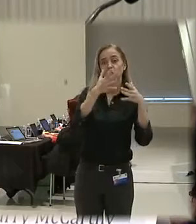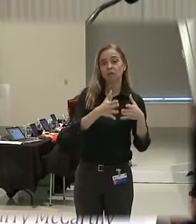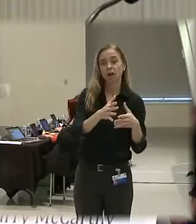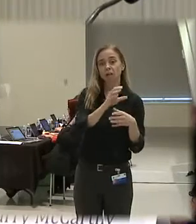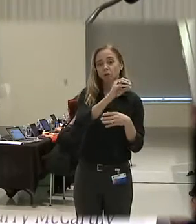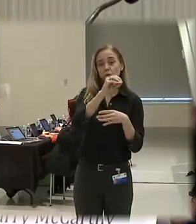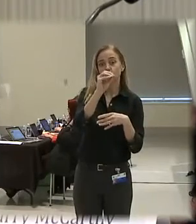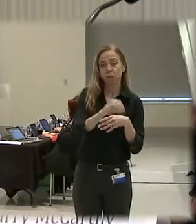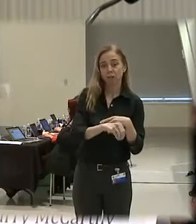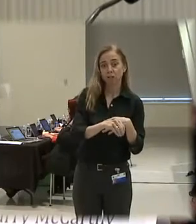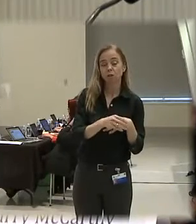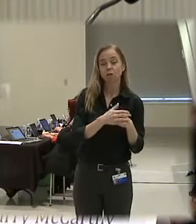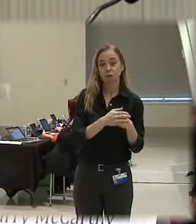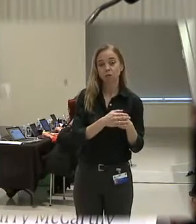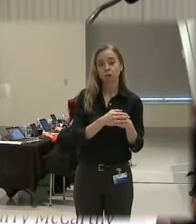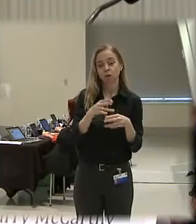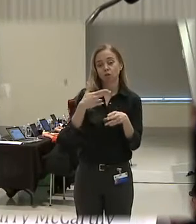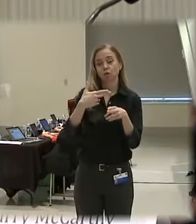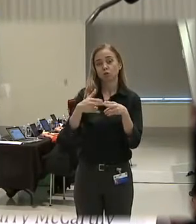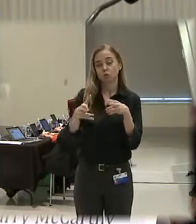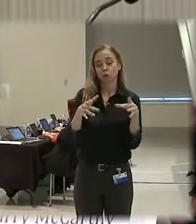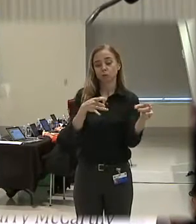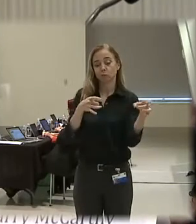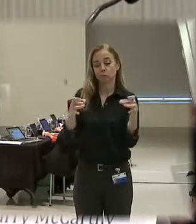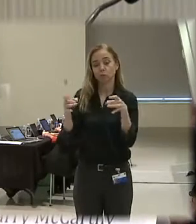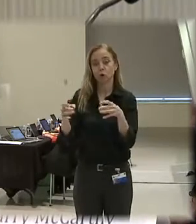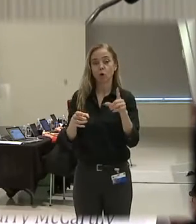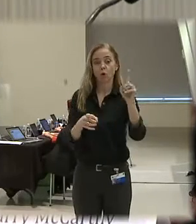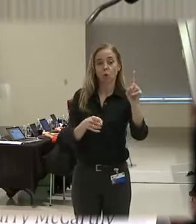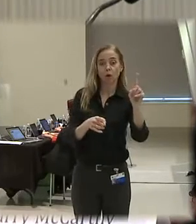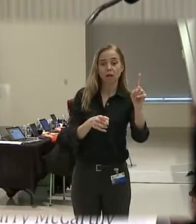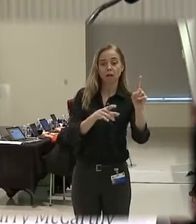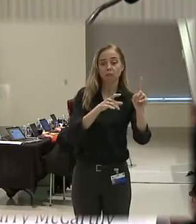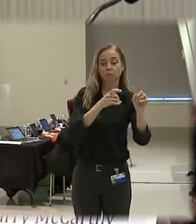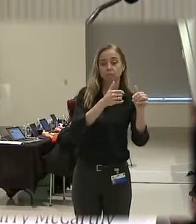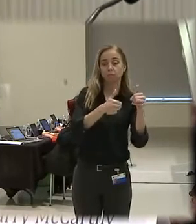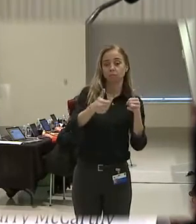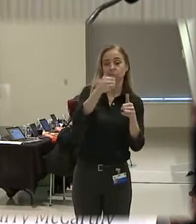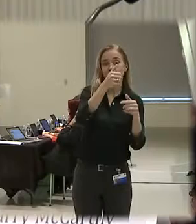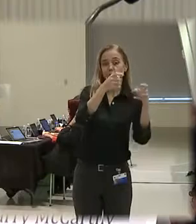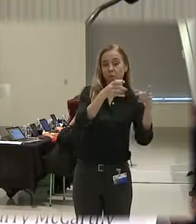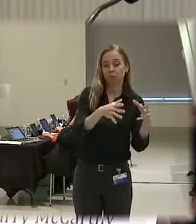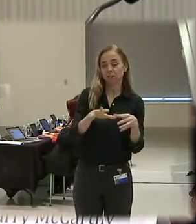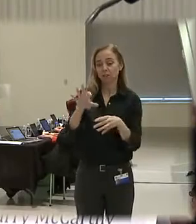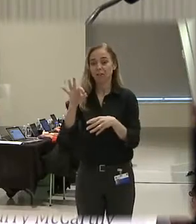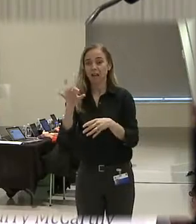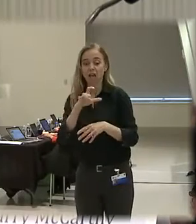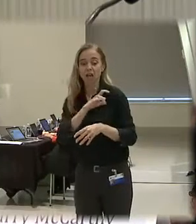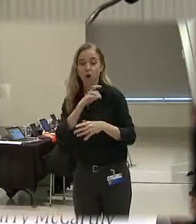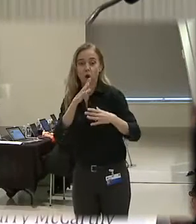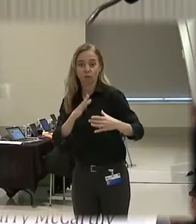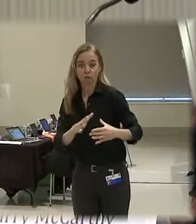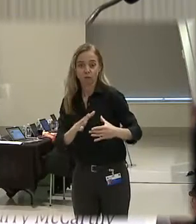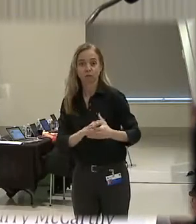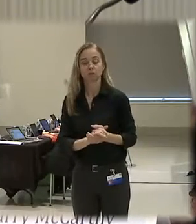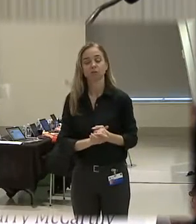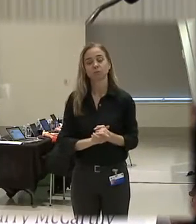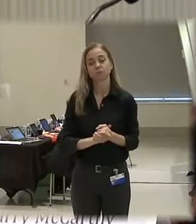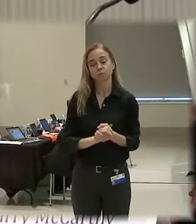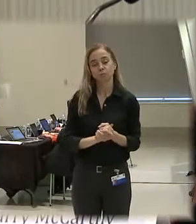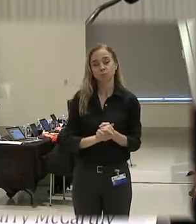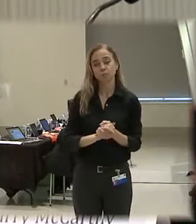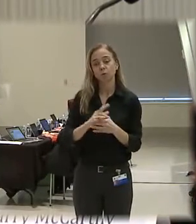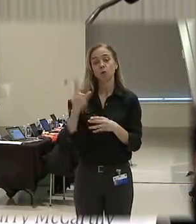a very short span of control, 1 to 9 officers throughout the event.